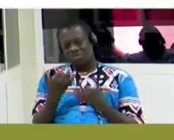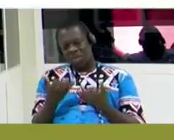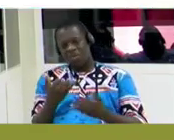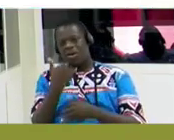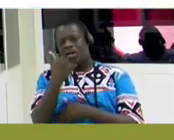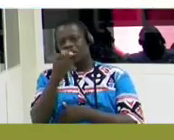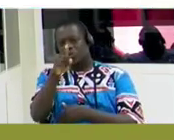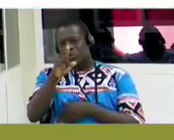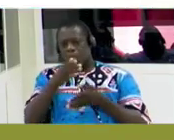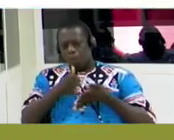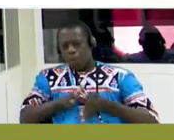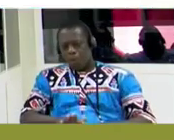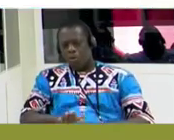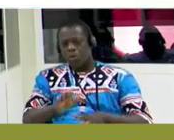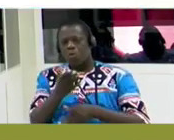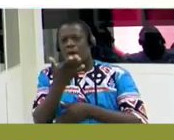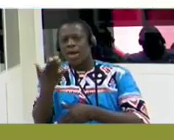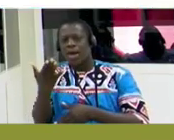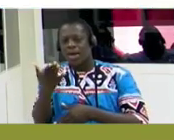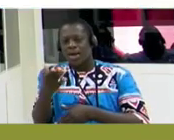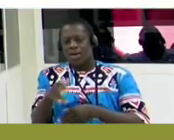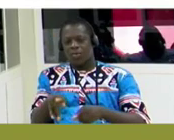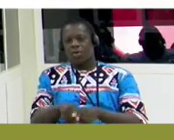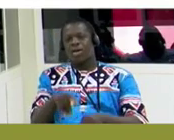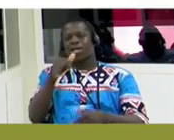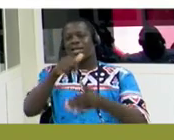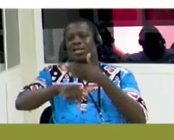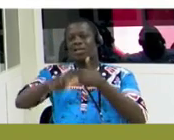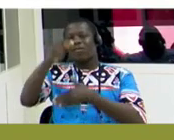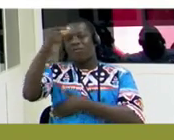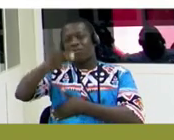I was born in Kermbuguma village,